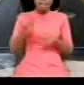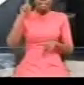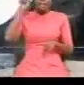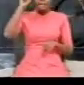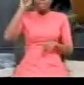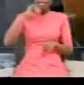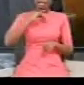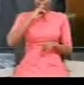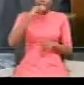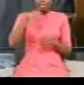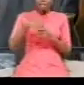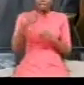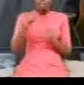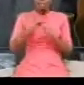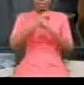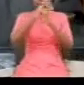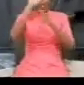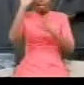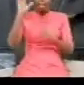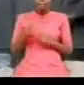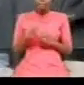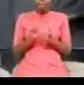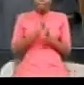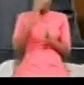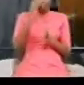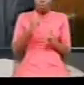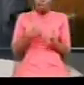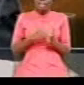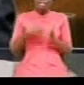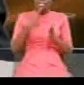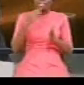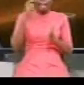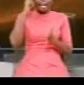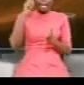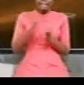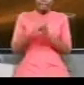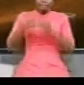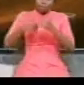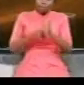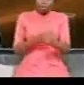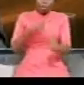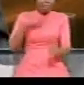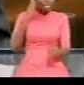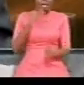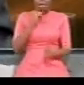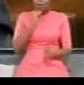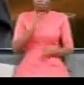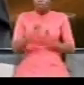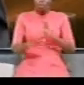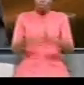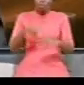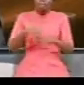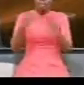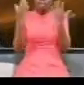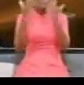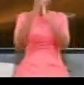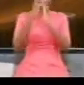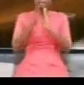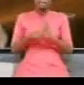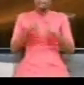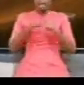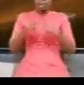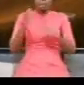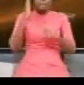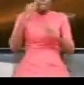is in the light. That's why he said, he that follow me shall not walk in darkness, but